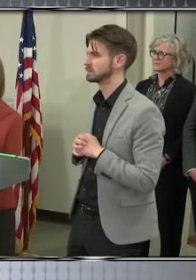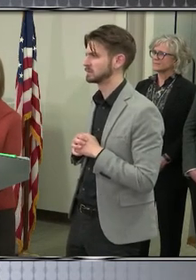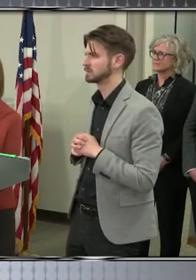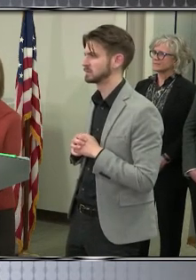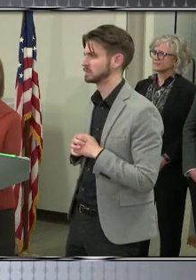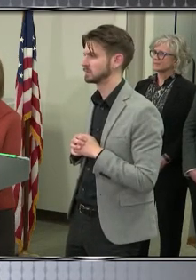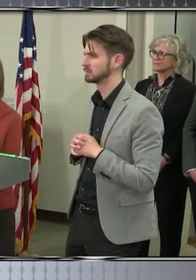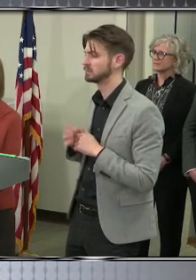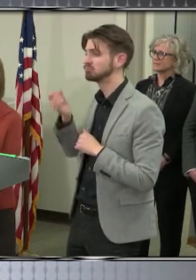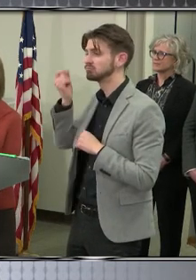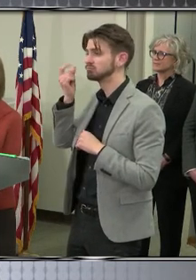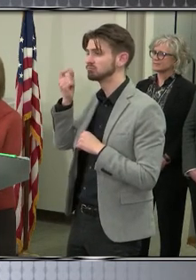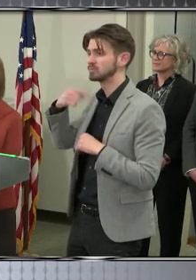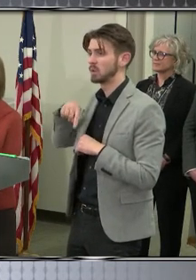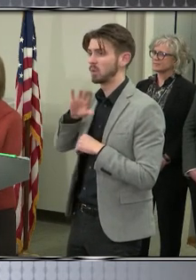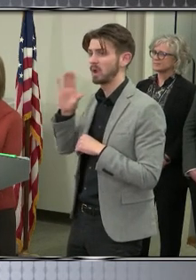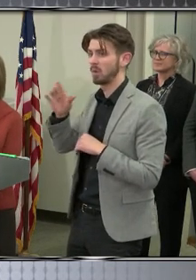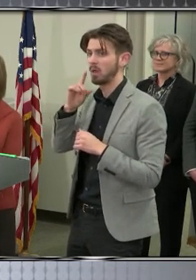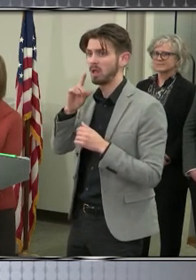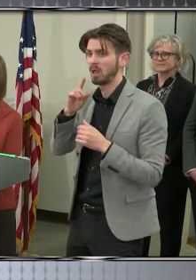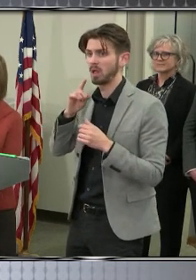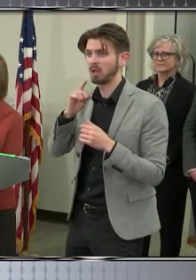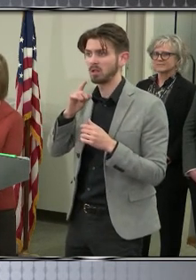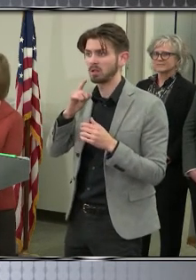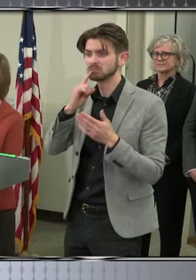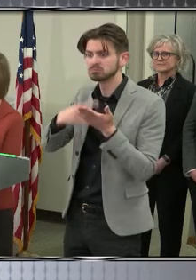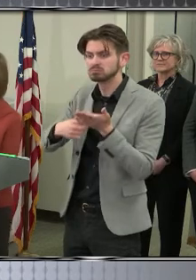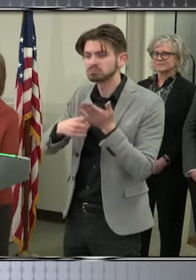those persons to talk through what that looks like.